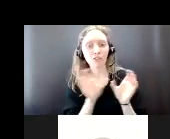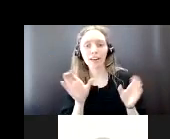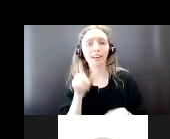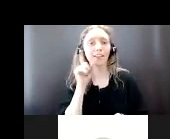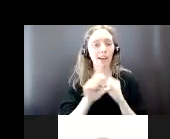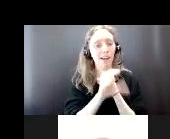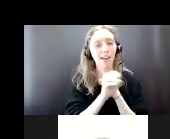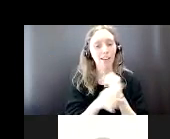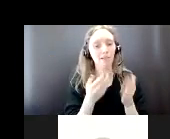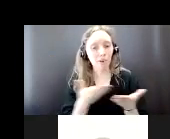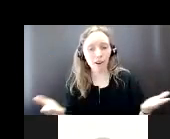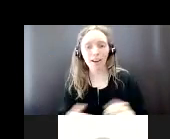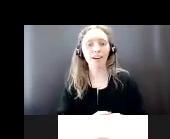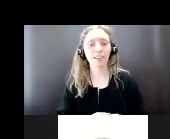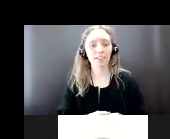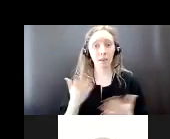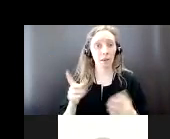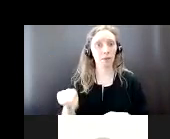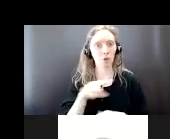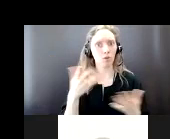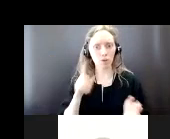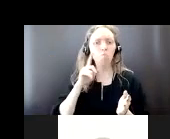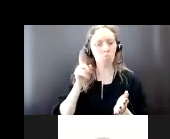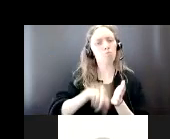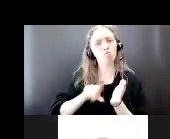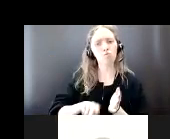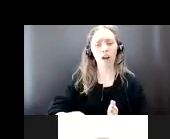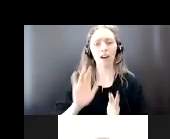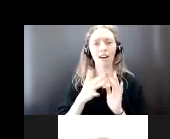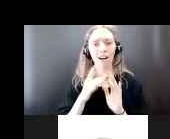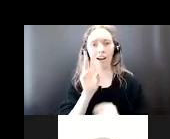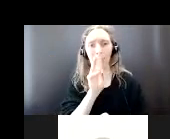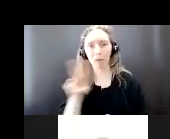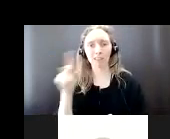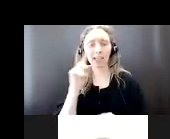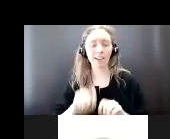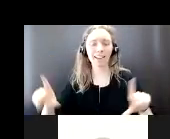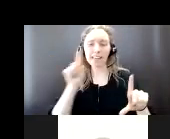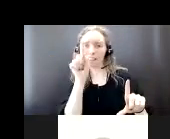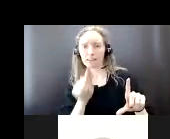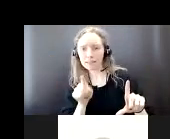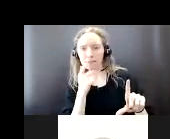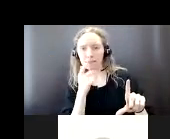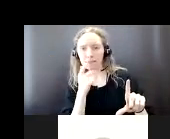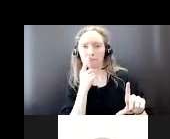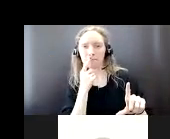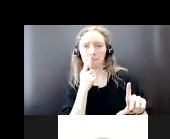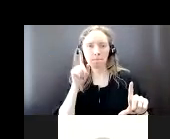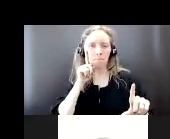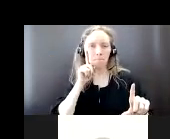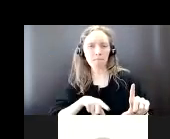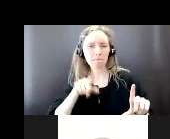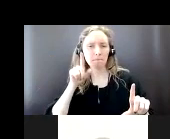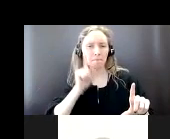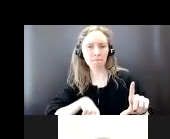some of you may have even, gone online and seen these phony corporate websites. So different ways that these